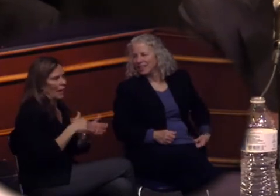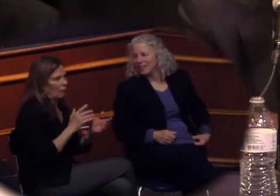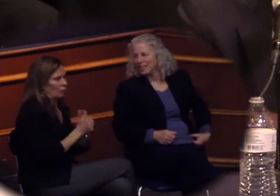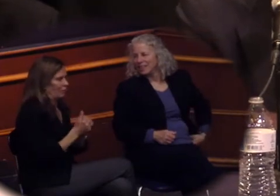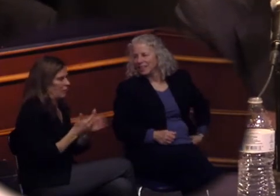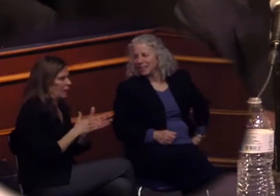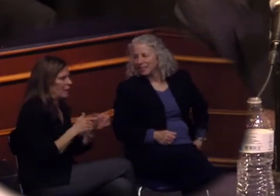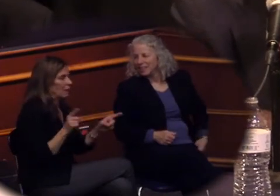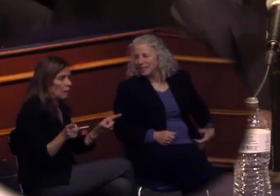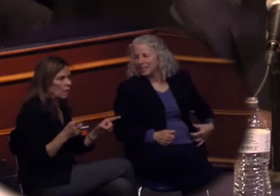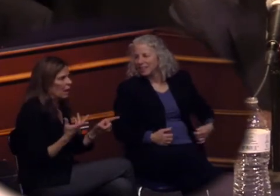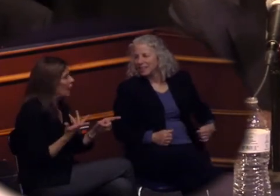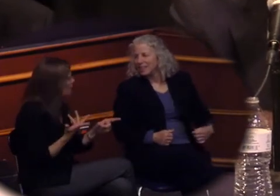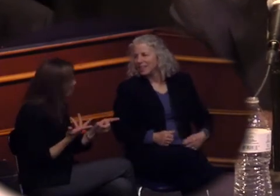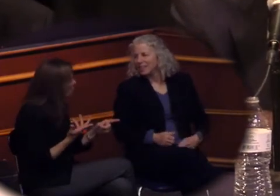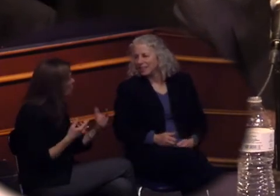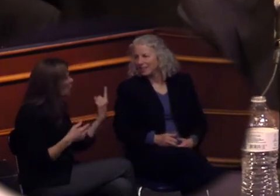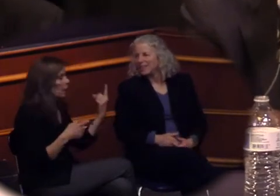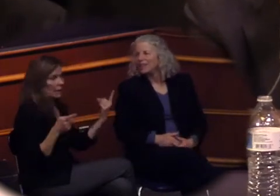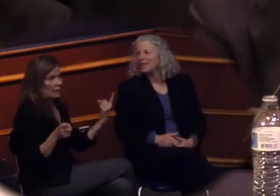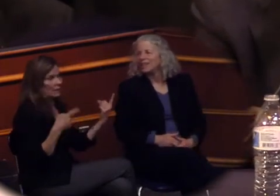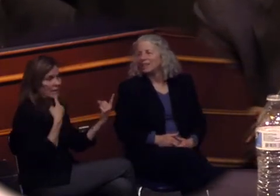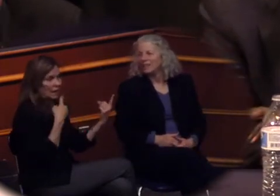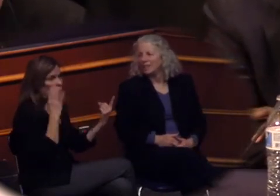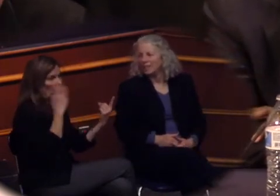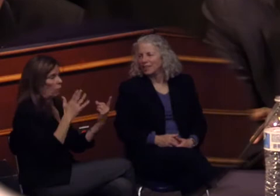that he's going to run on. One was transportation.